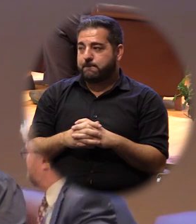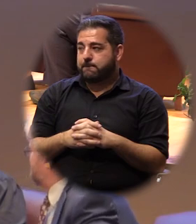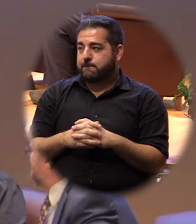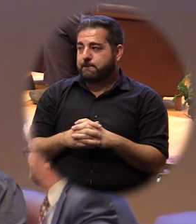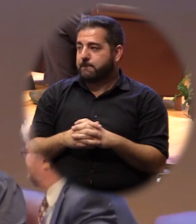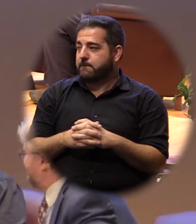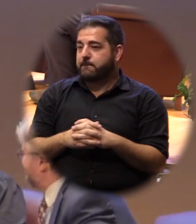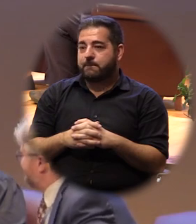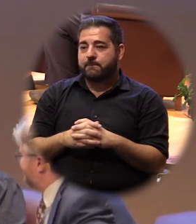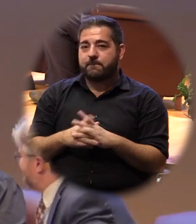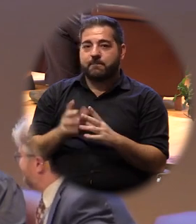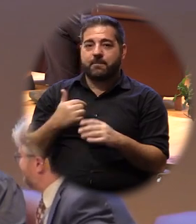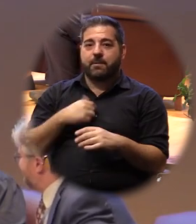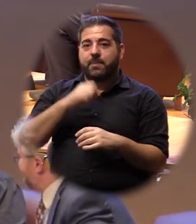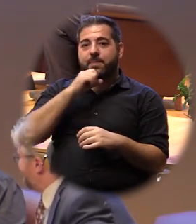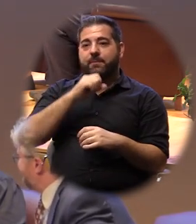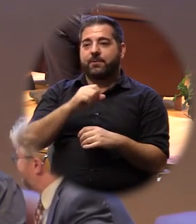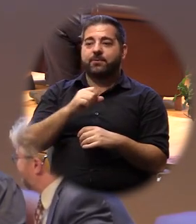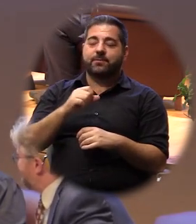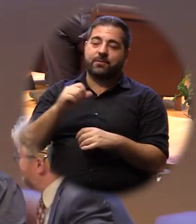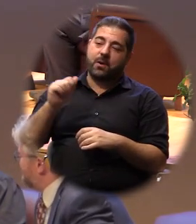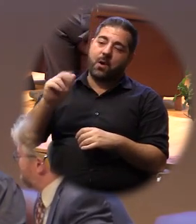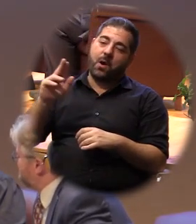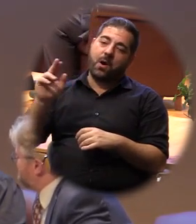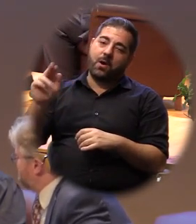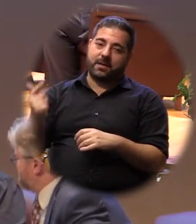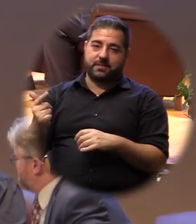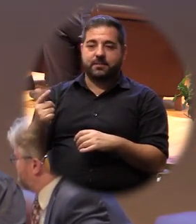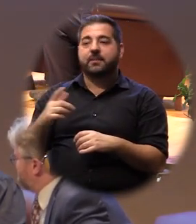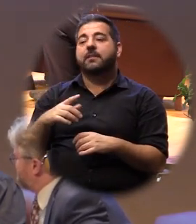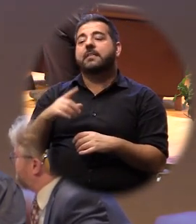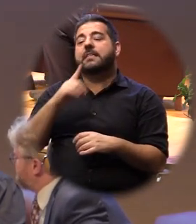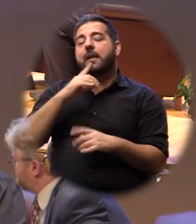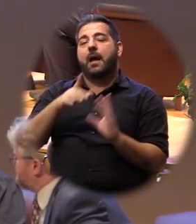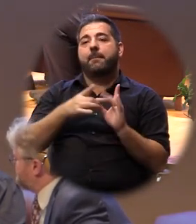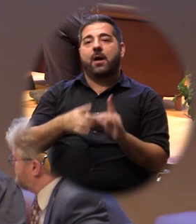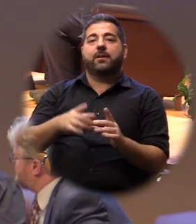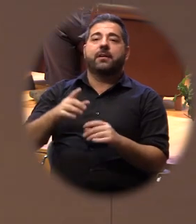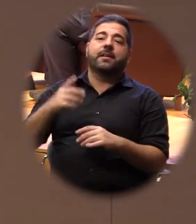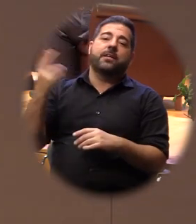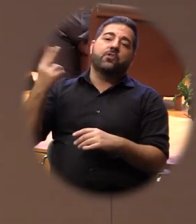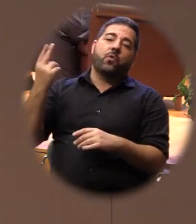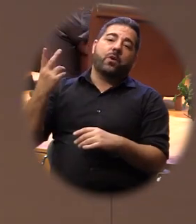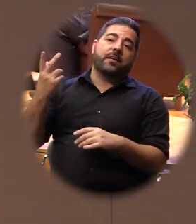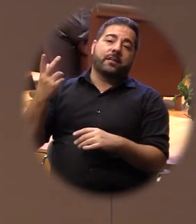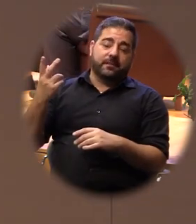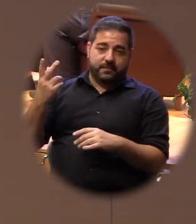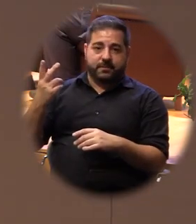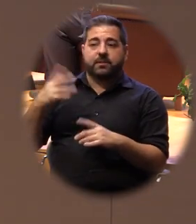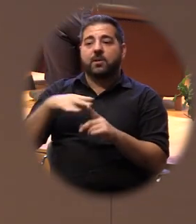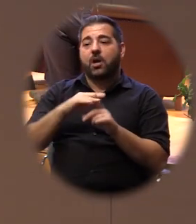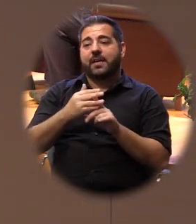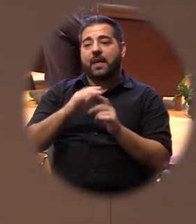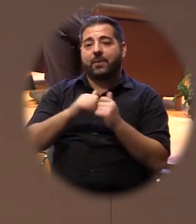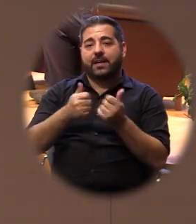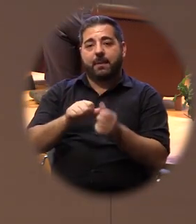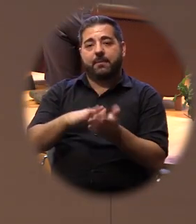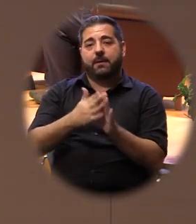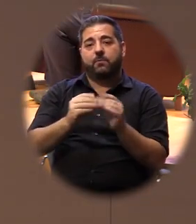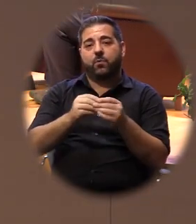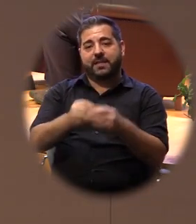I'd love to respond relating to something, August, that you were saying about the historical context of texts and how we can be expansive